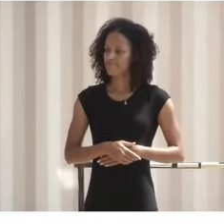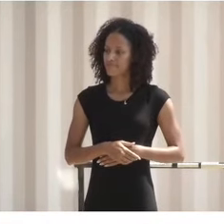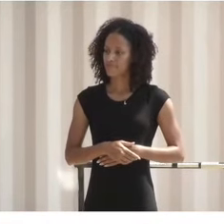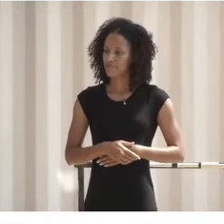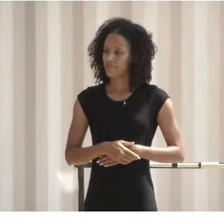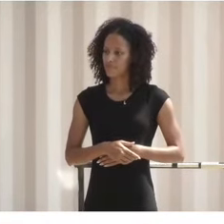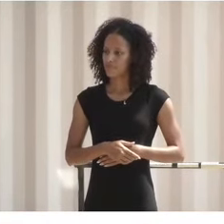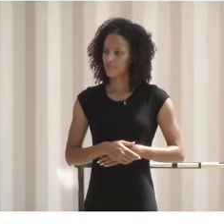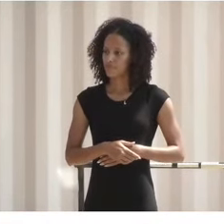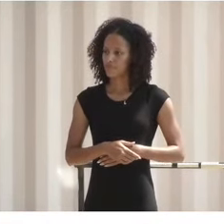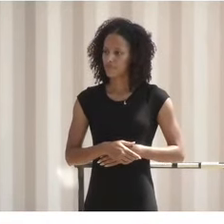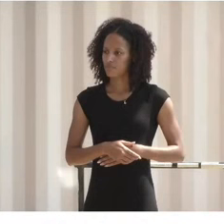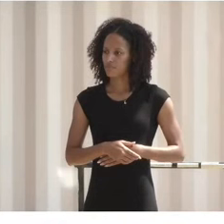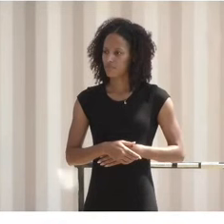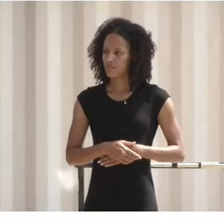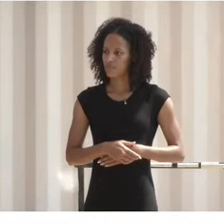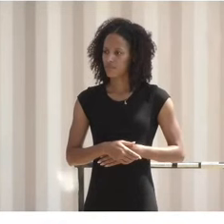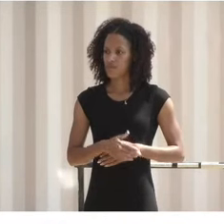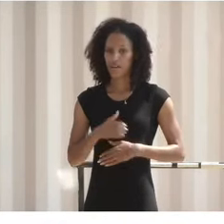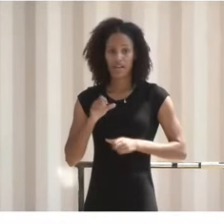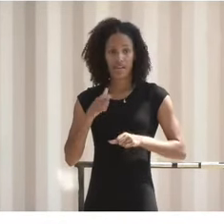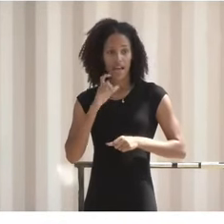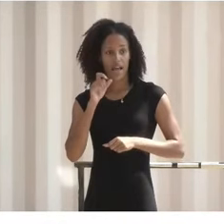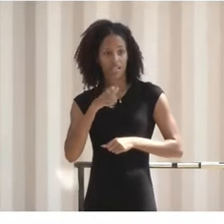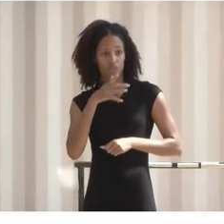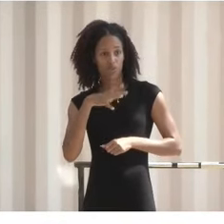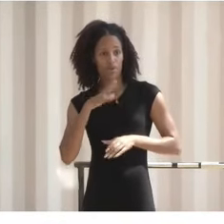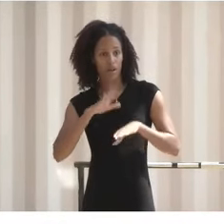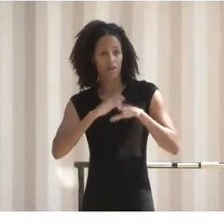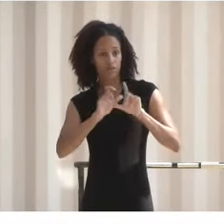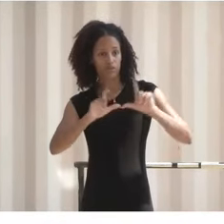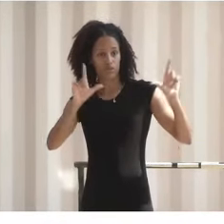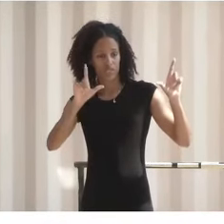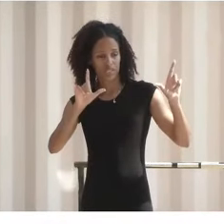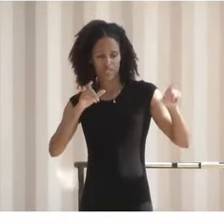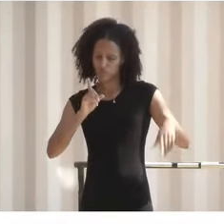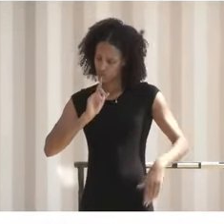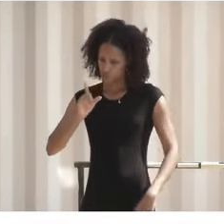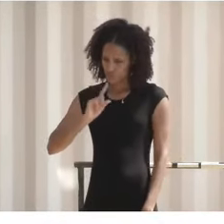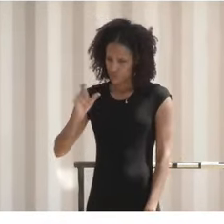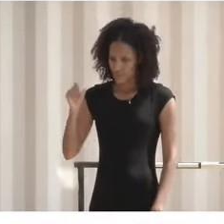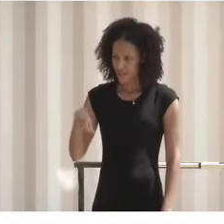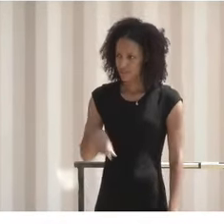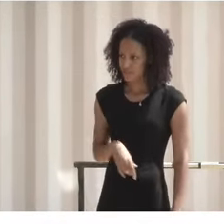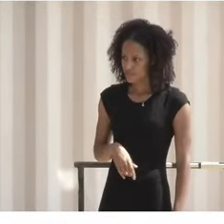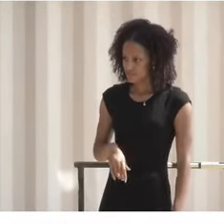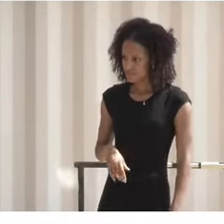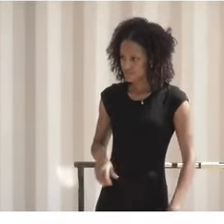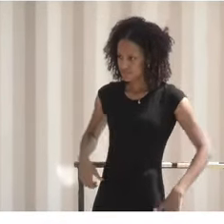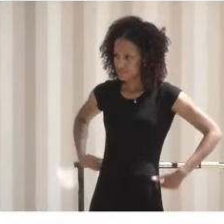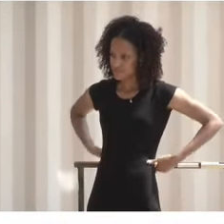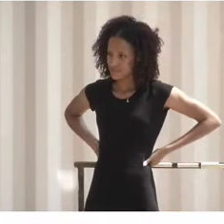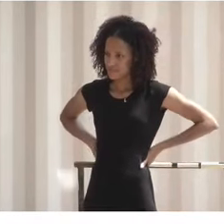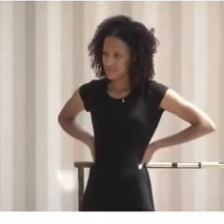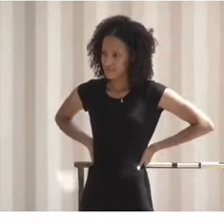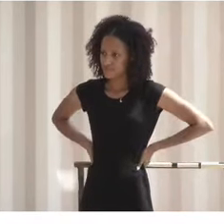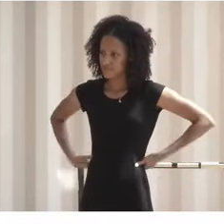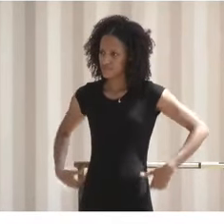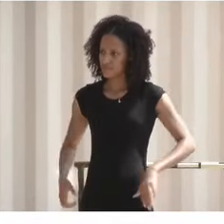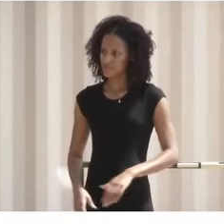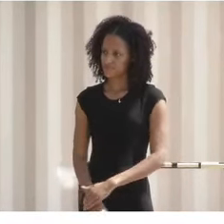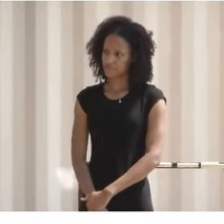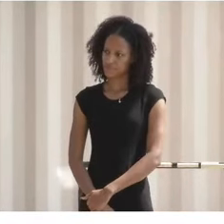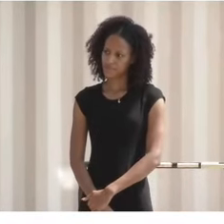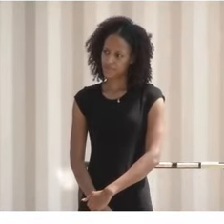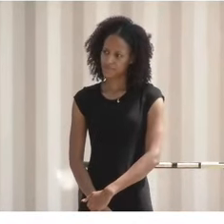Can I ask a question to the lady on the screen? You can ask the question to whoever you like, yes. It